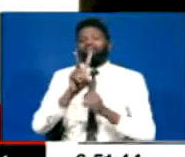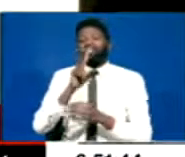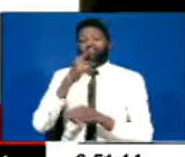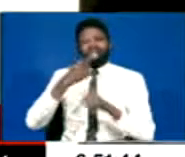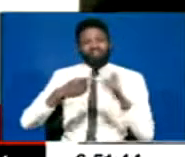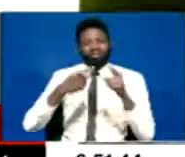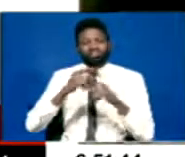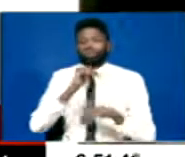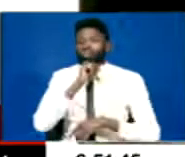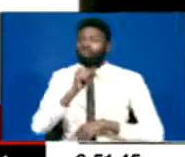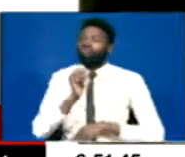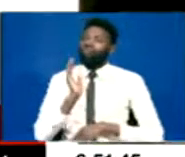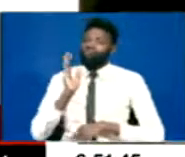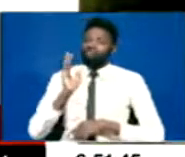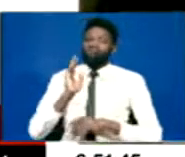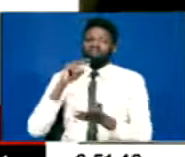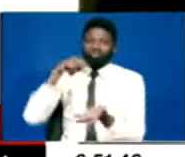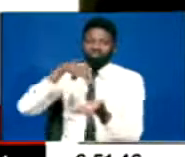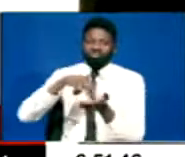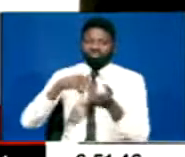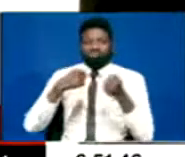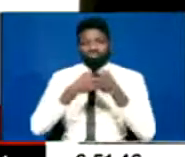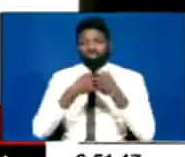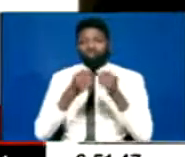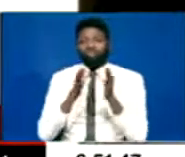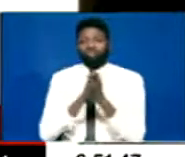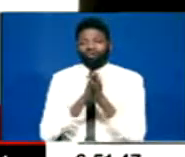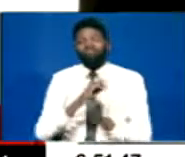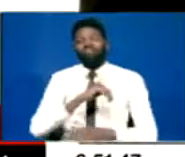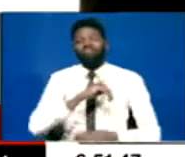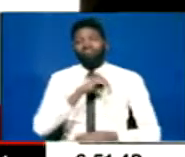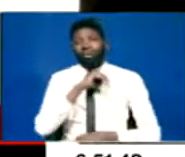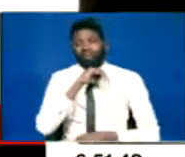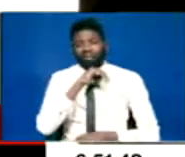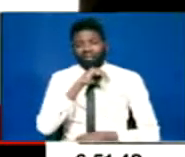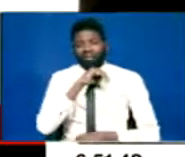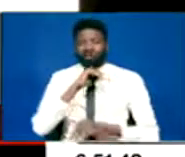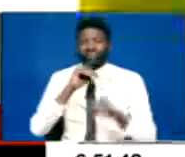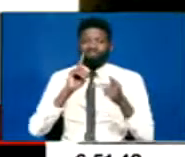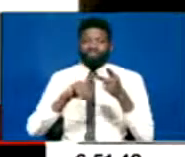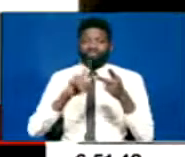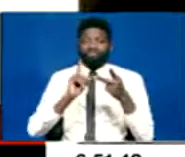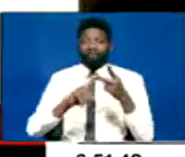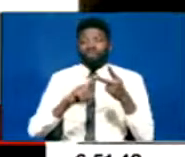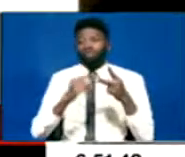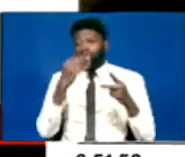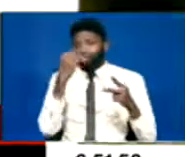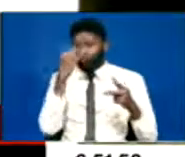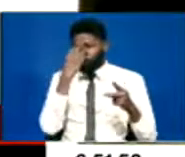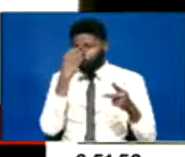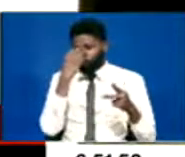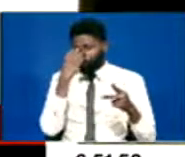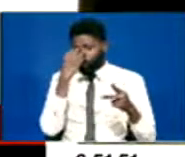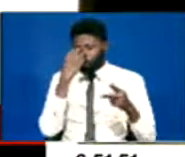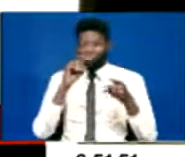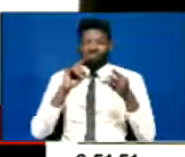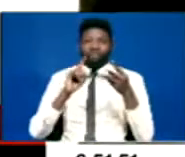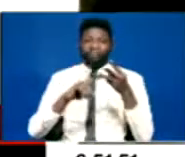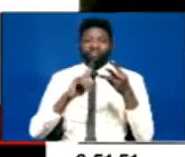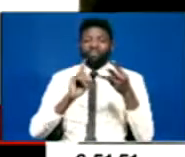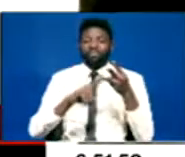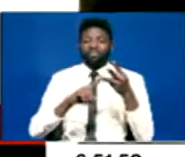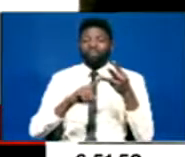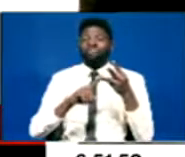three other candidates, that is Raila Odinga of the Azimio la Umoja, William Ruto of the United Democratic Alliance, UDA, and Agano